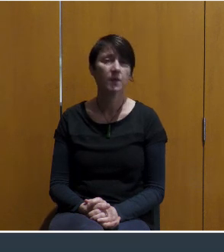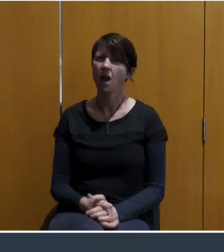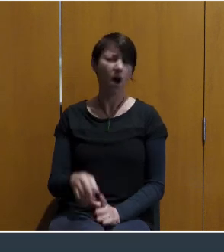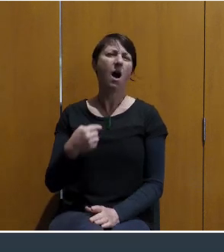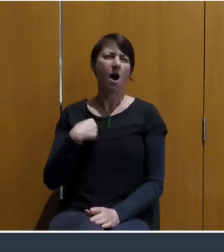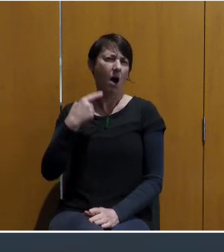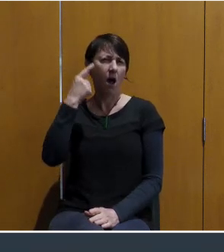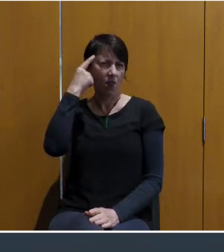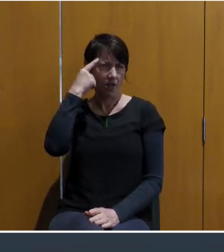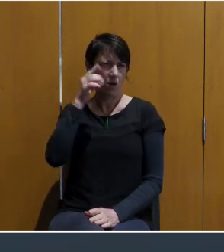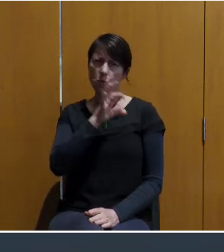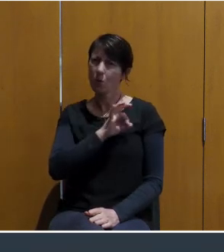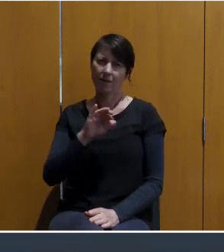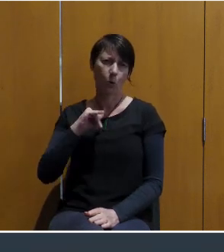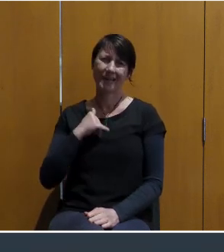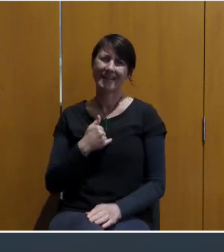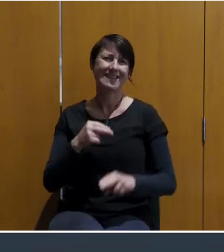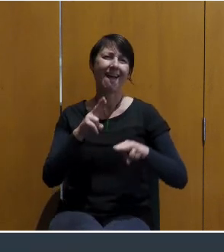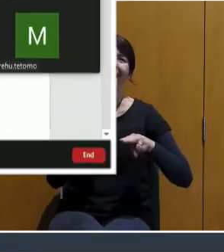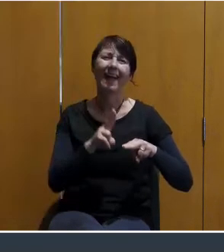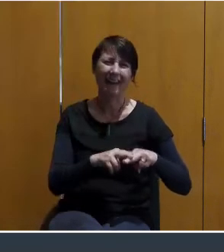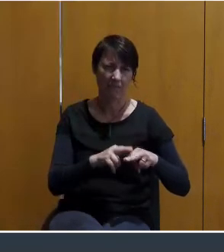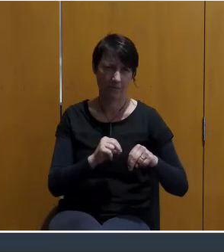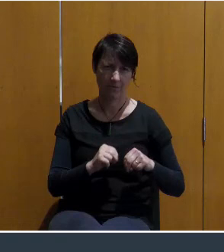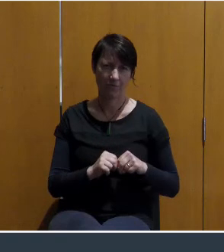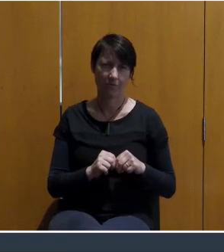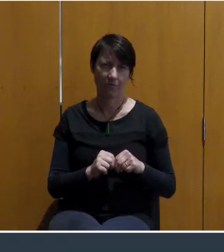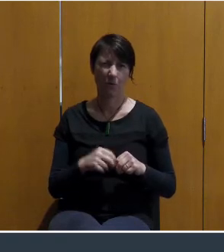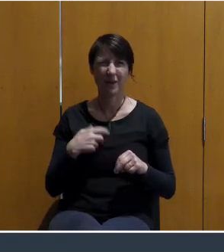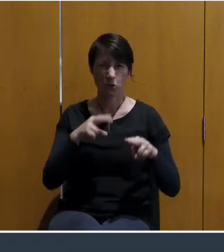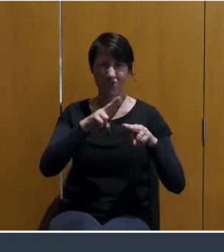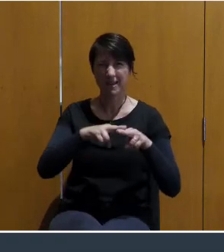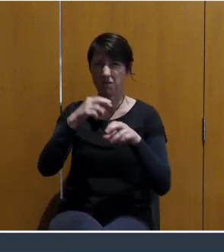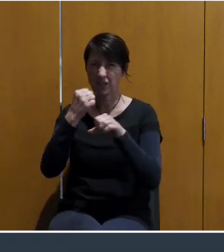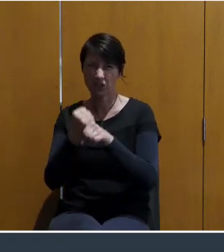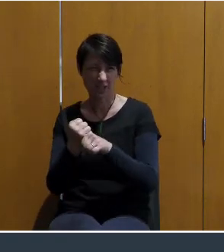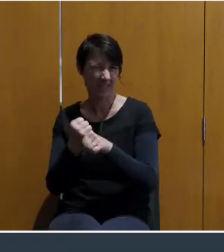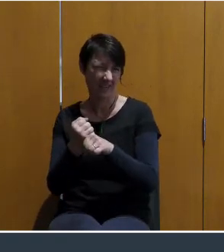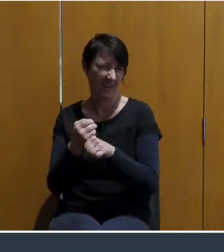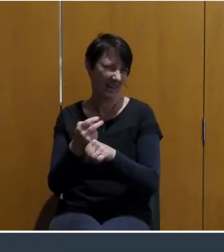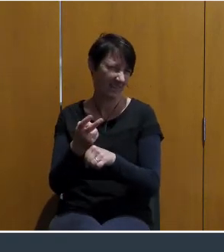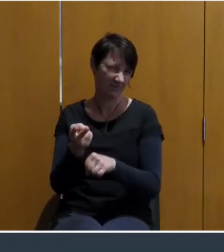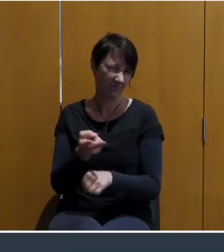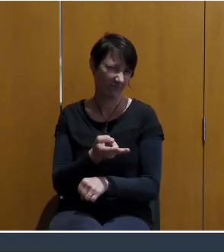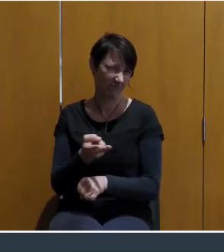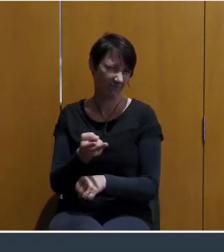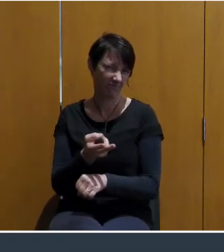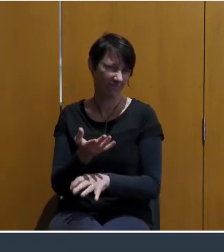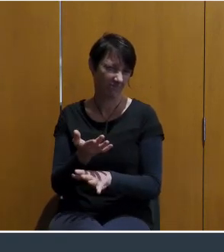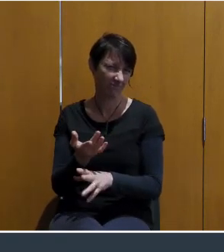in there because that F and G are essentially, yeah. Oh, it's on the policy. Thank you.